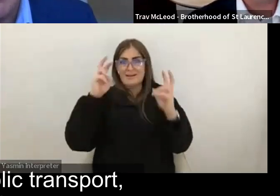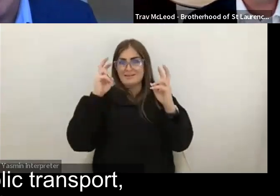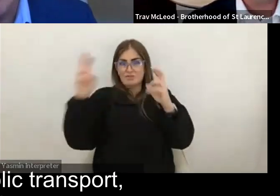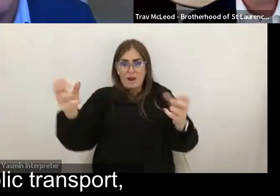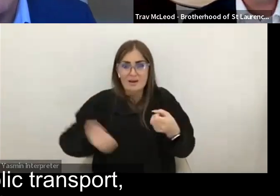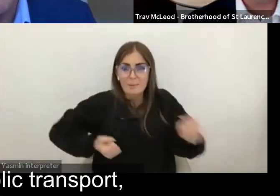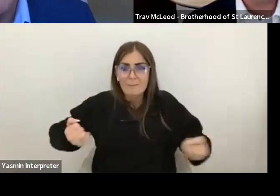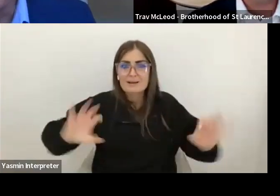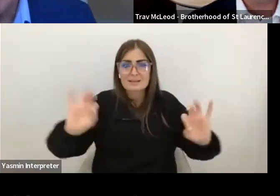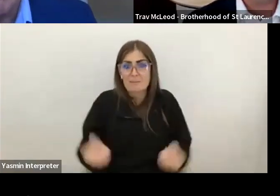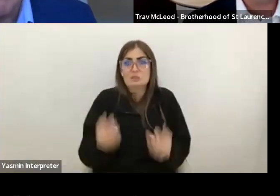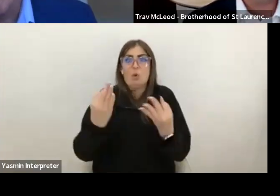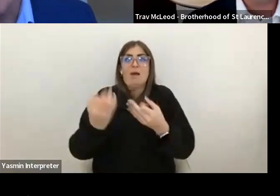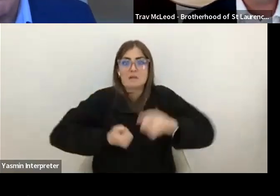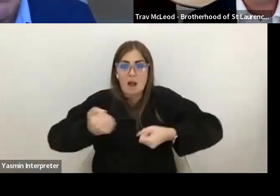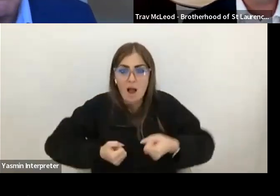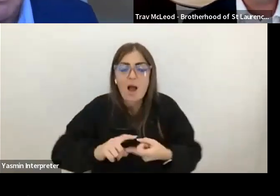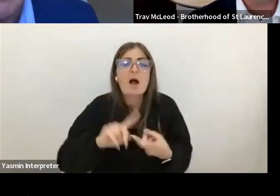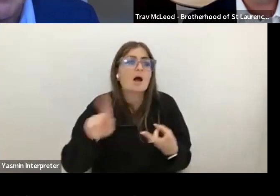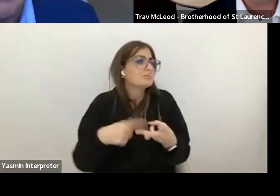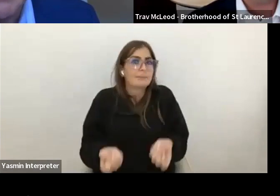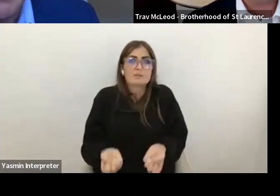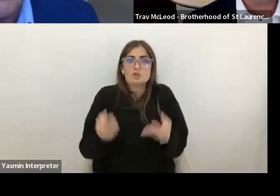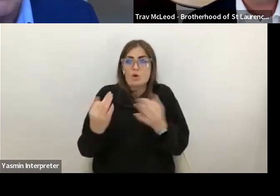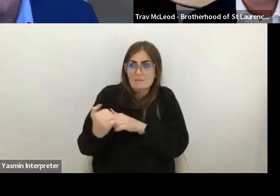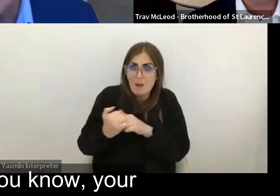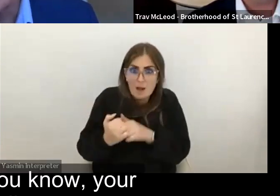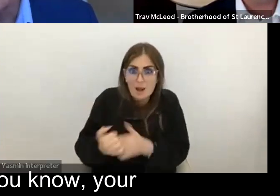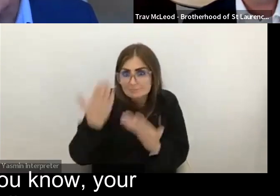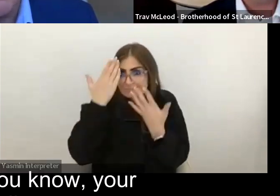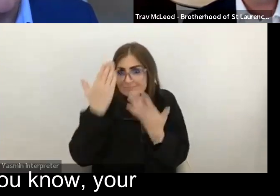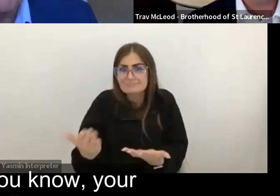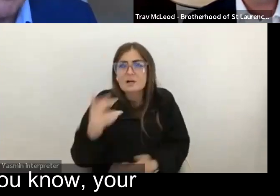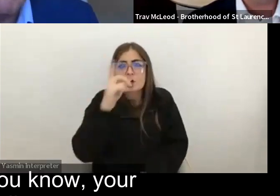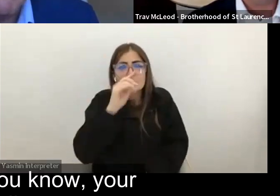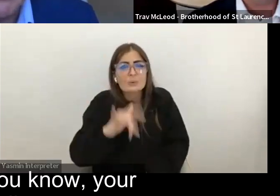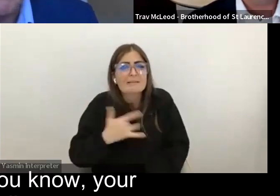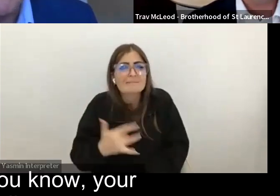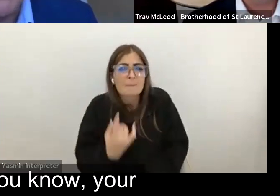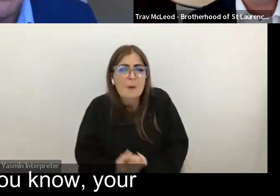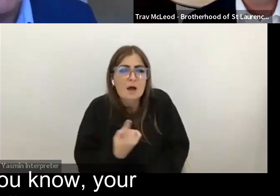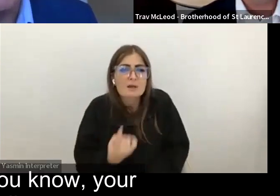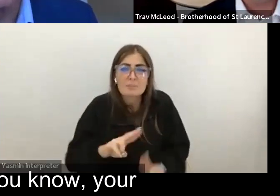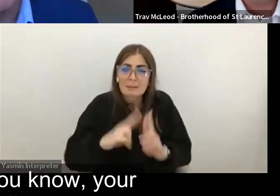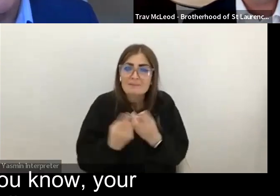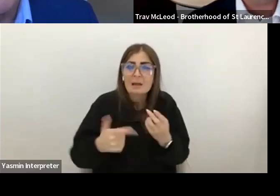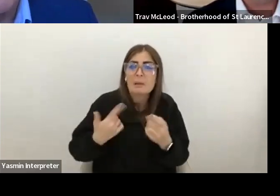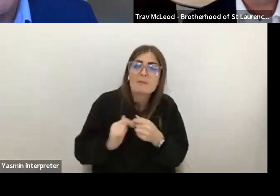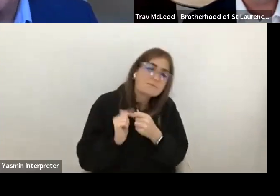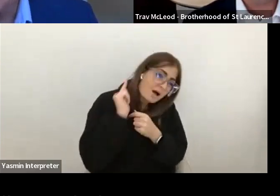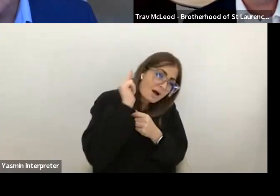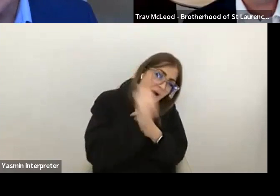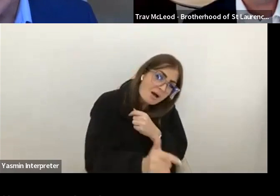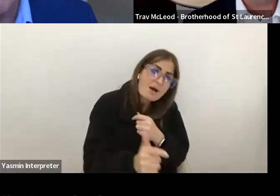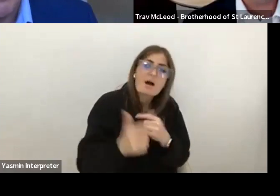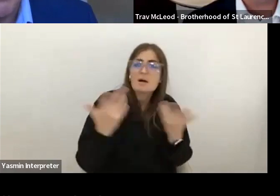not have your car, you may or may not have a partner, you can be, your family may not live near you.